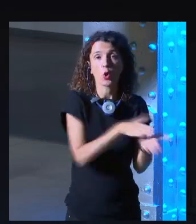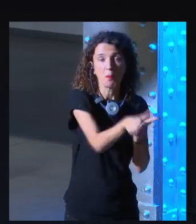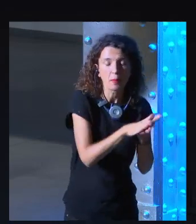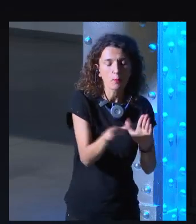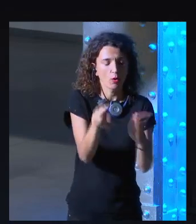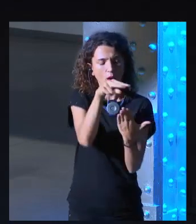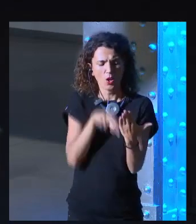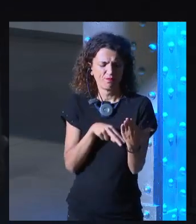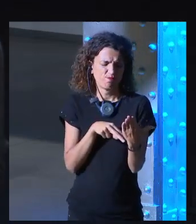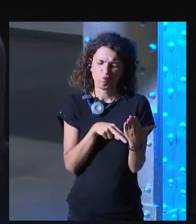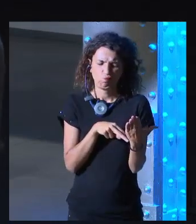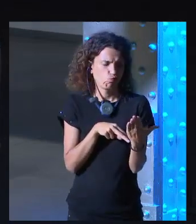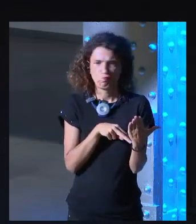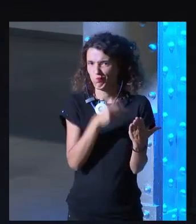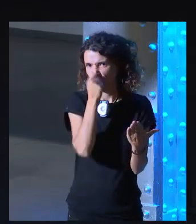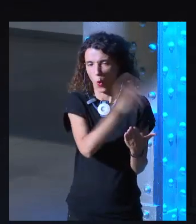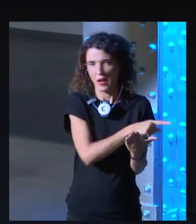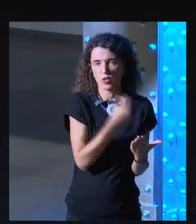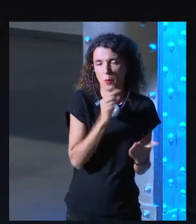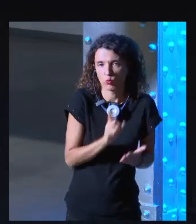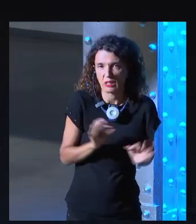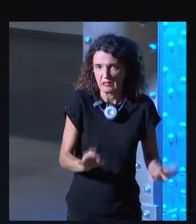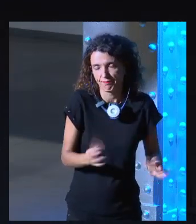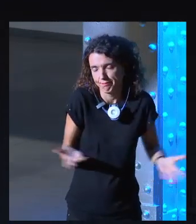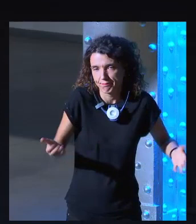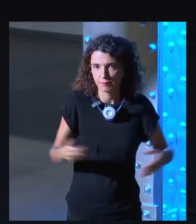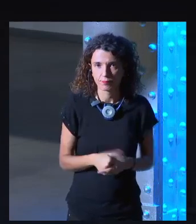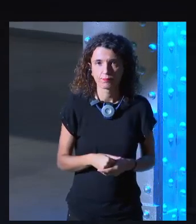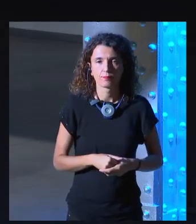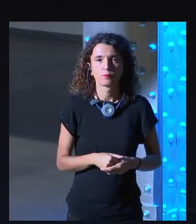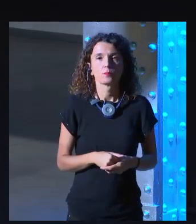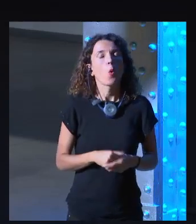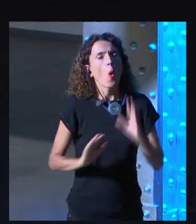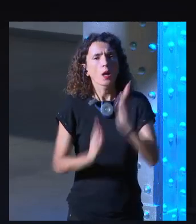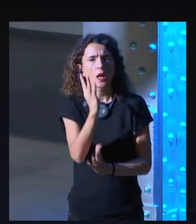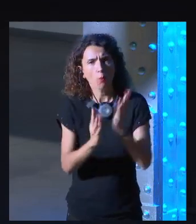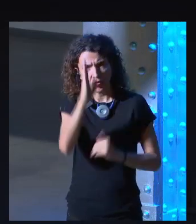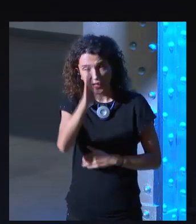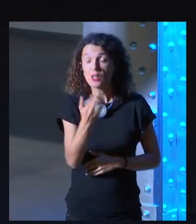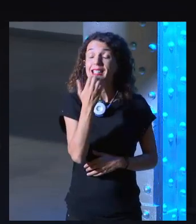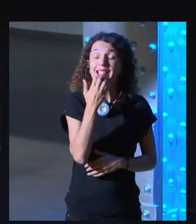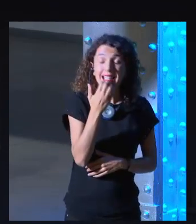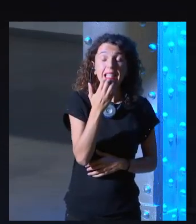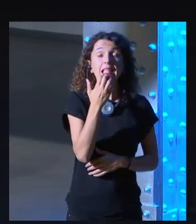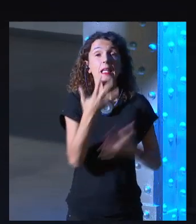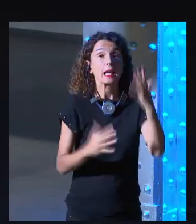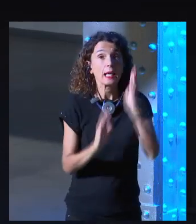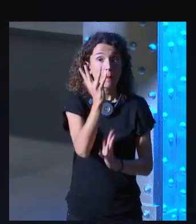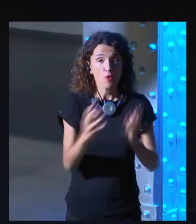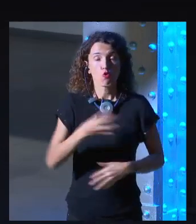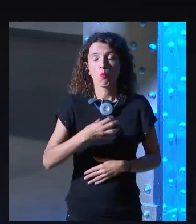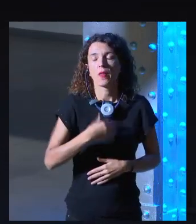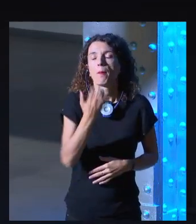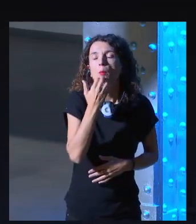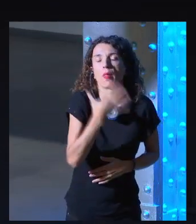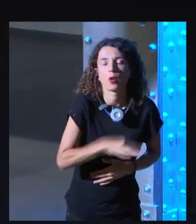not. If you burn it, and if you can't burn it, I don't know what you want to do with it, but just shred it up, give it